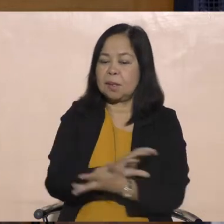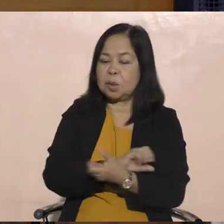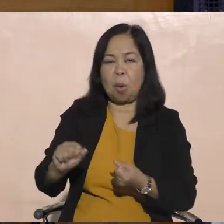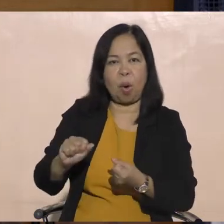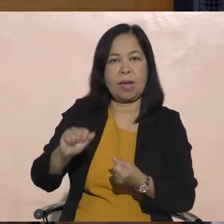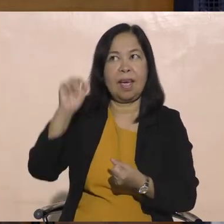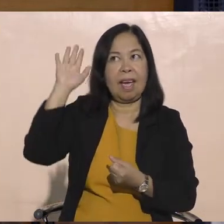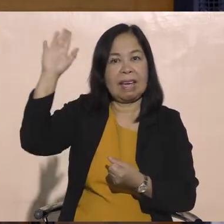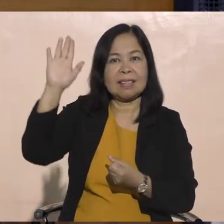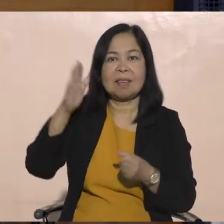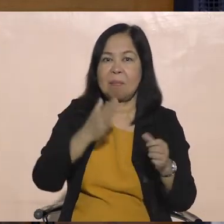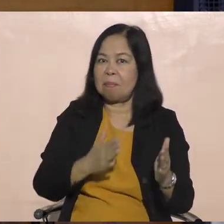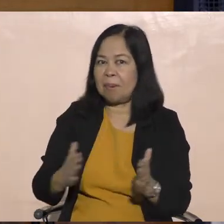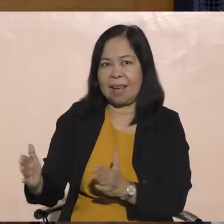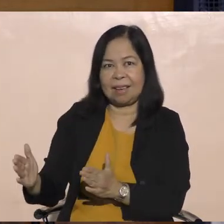destroy His plan.